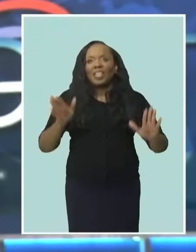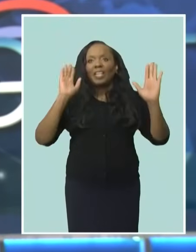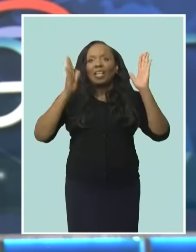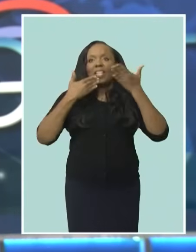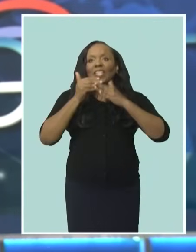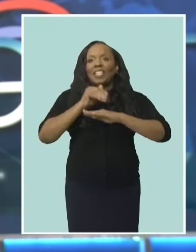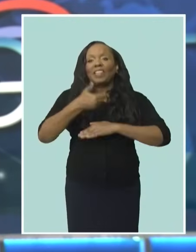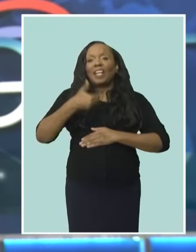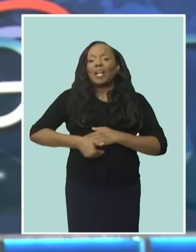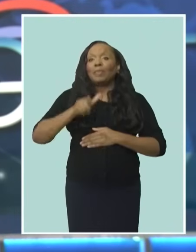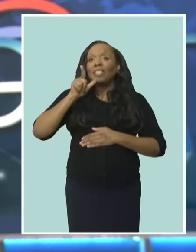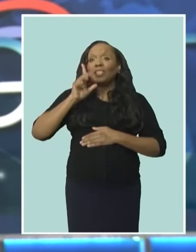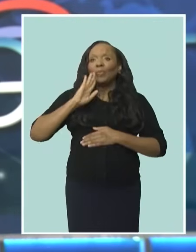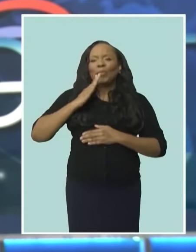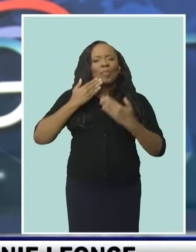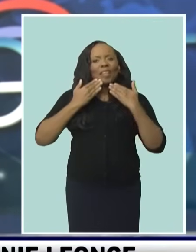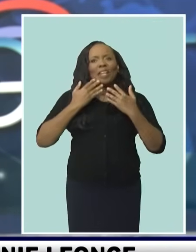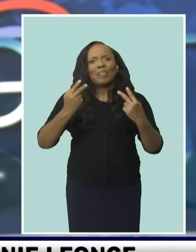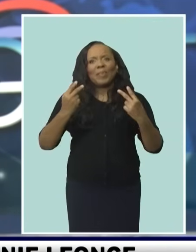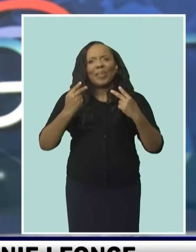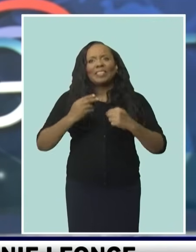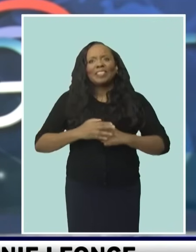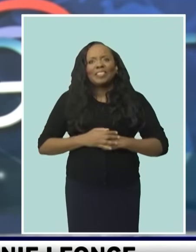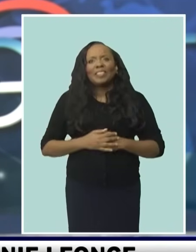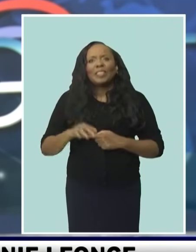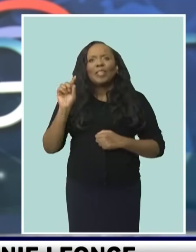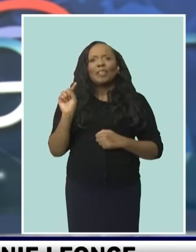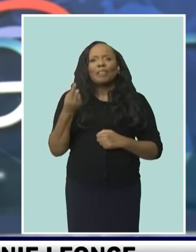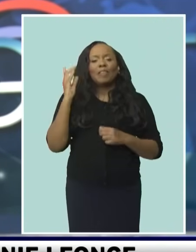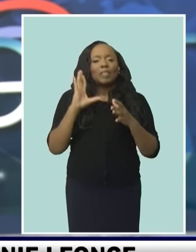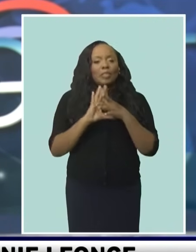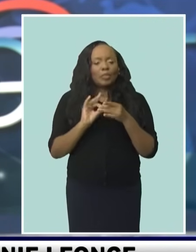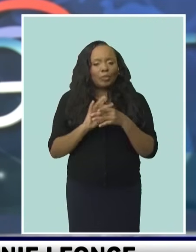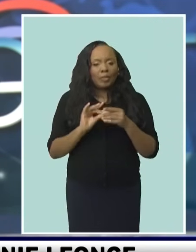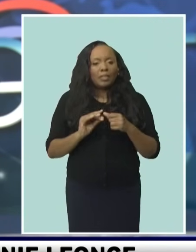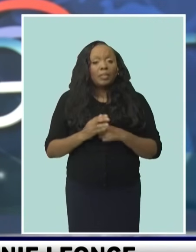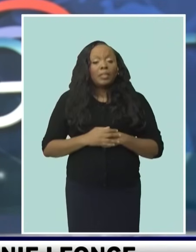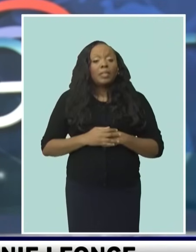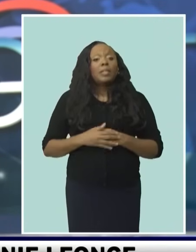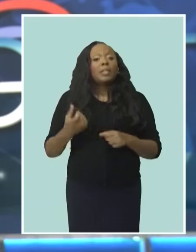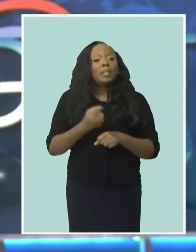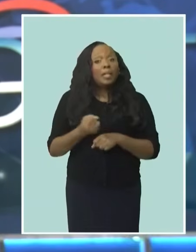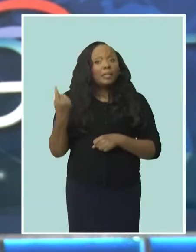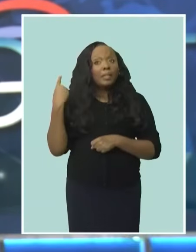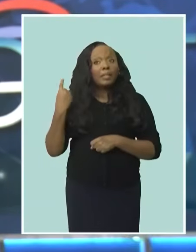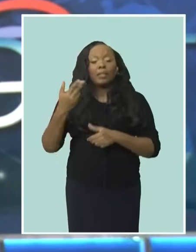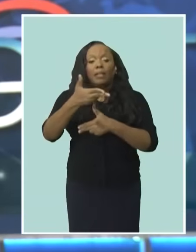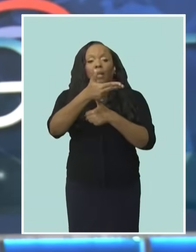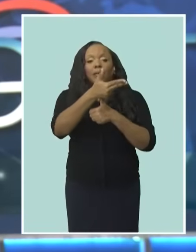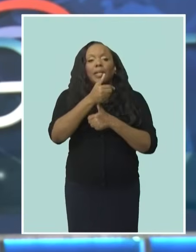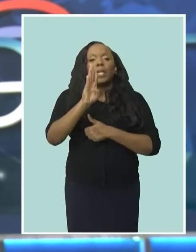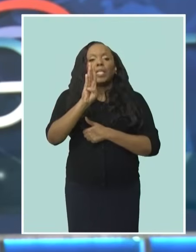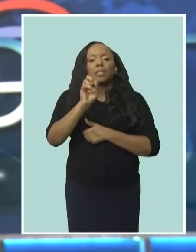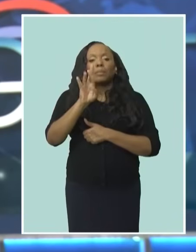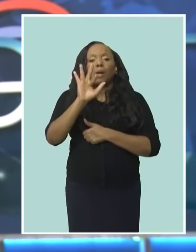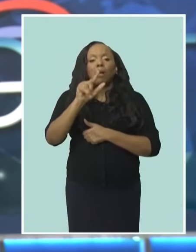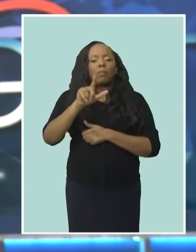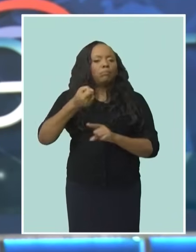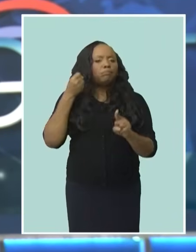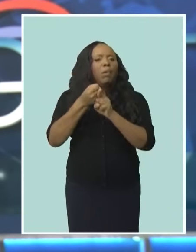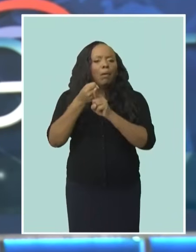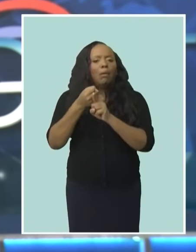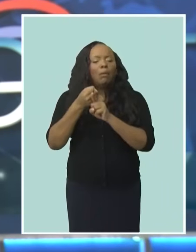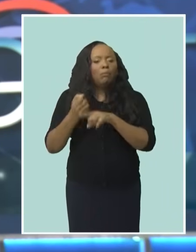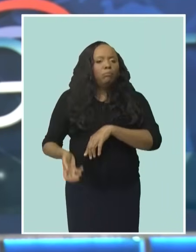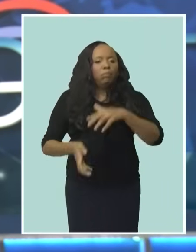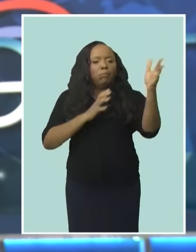I'm Lisa Bloom. Thank you so much for tuning in. In our top story tonight, 1 year after Hurricane Beryl unleashed some of her fury on